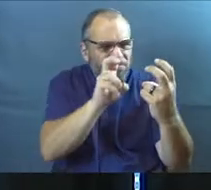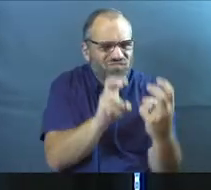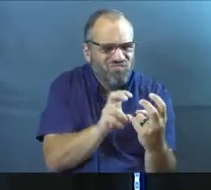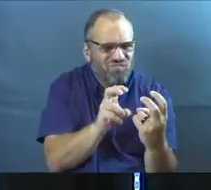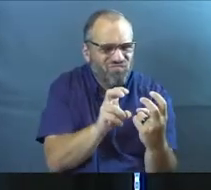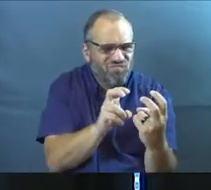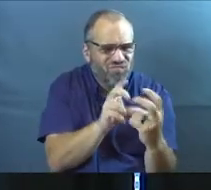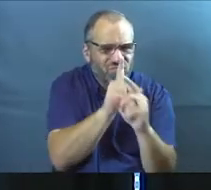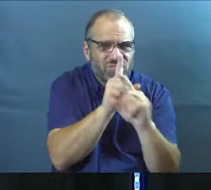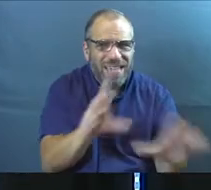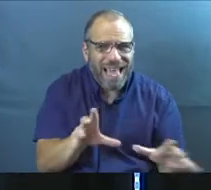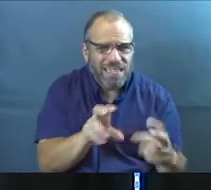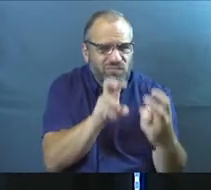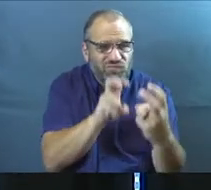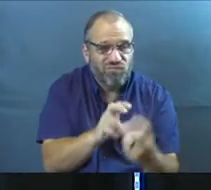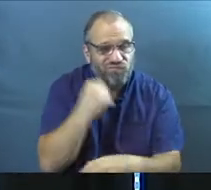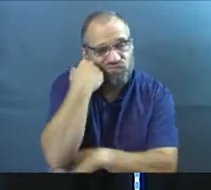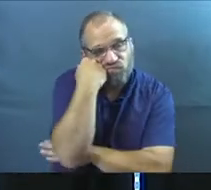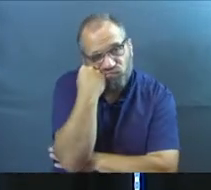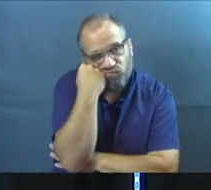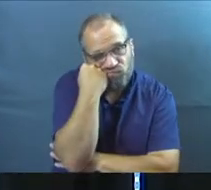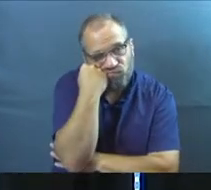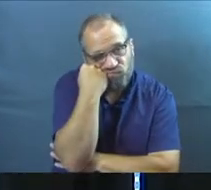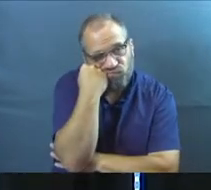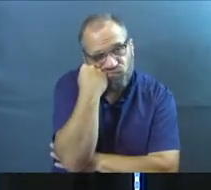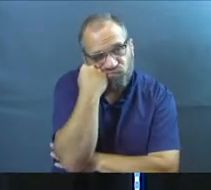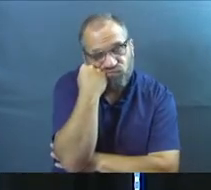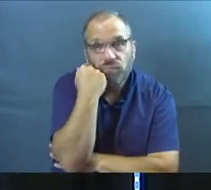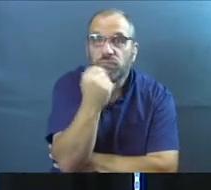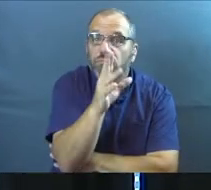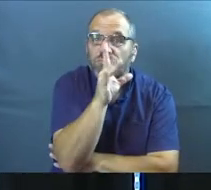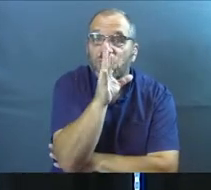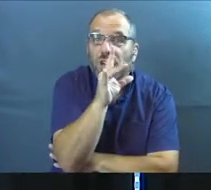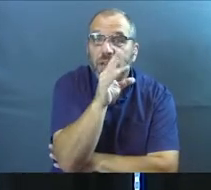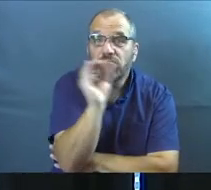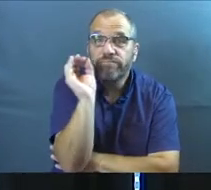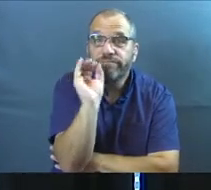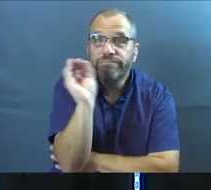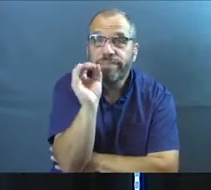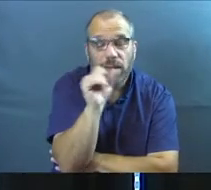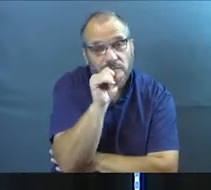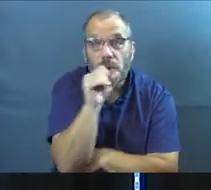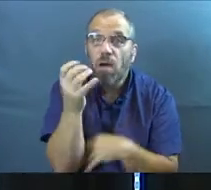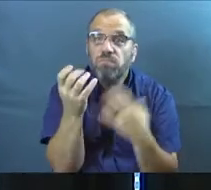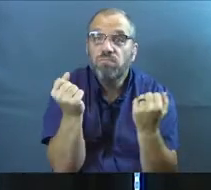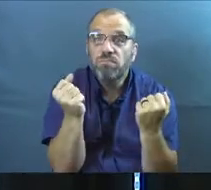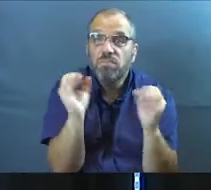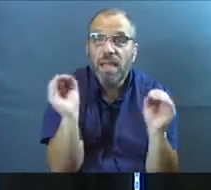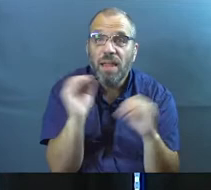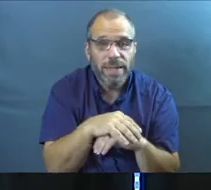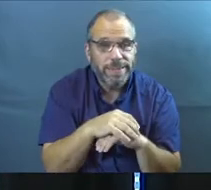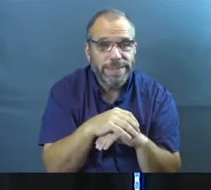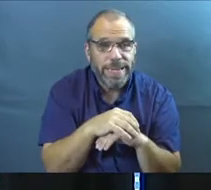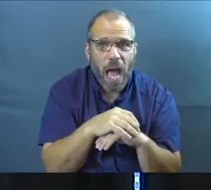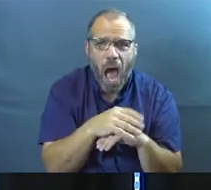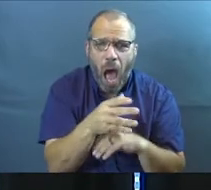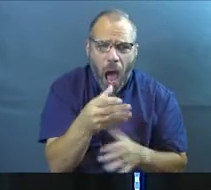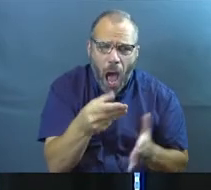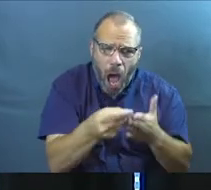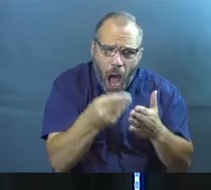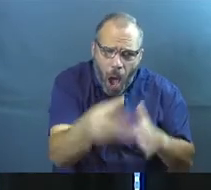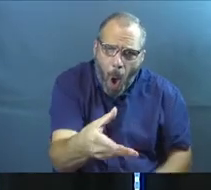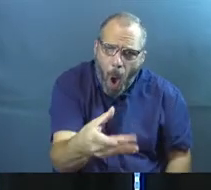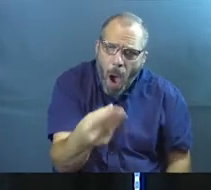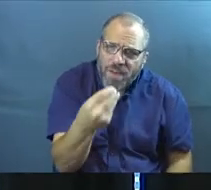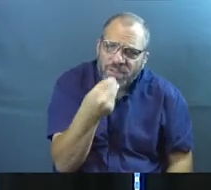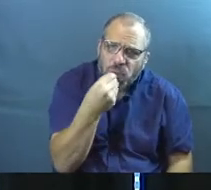there silent. They weren't talking. They were just sitting there at the table eating really expensive